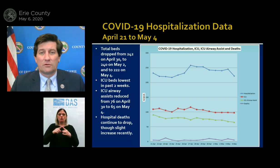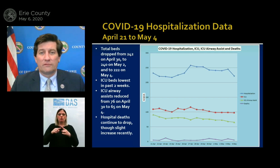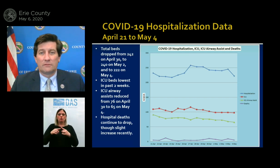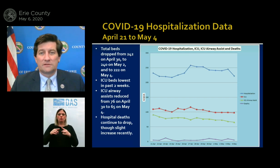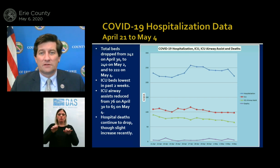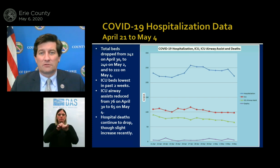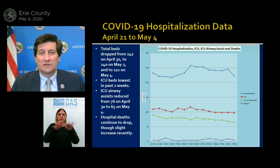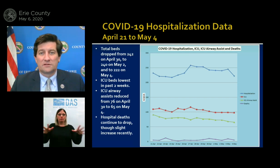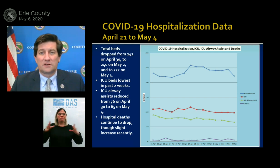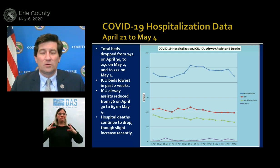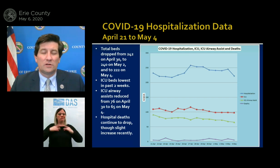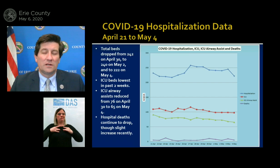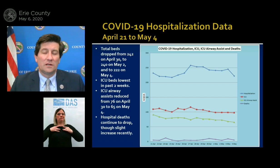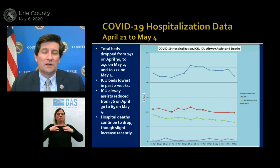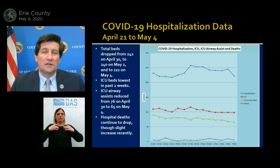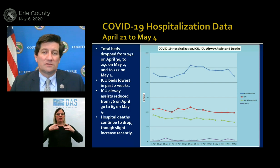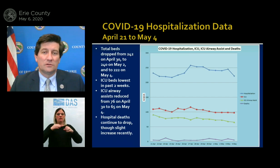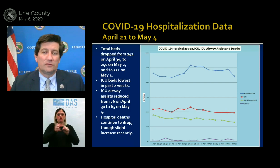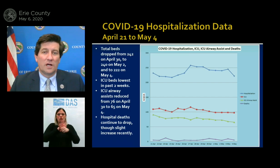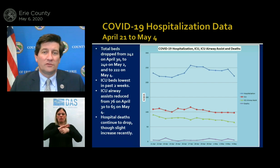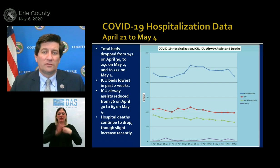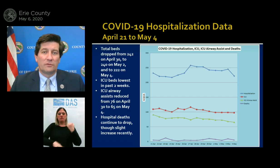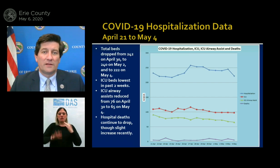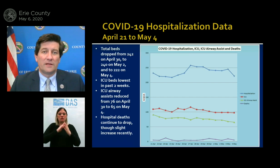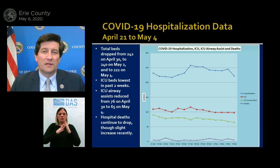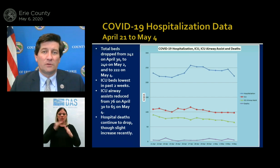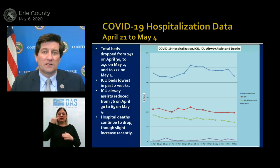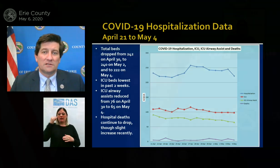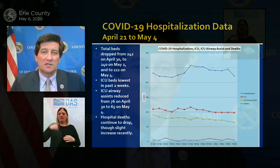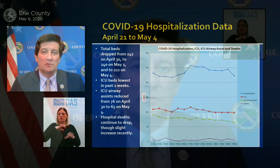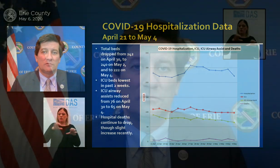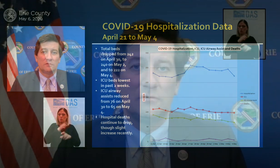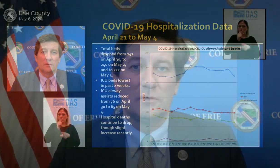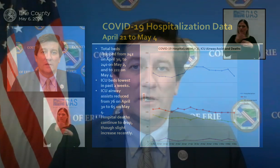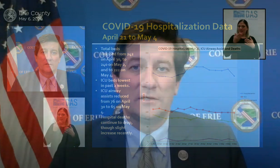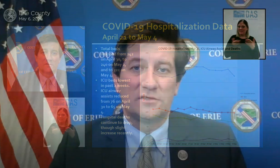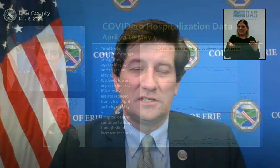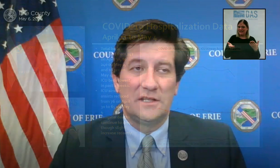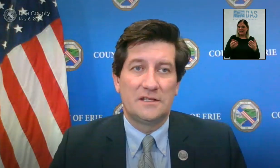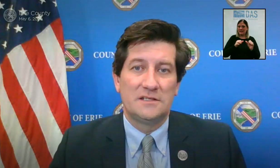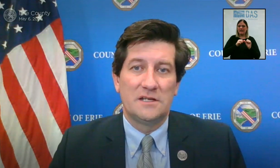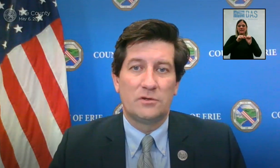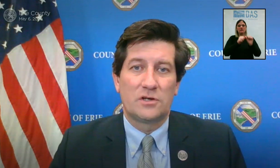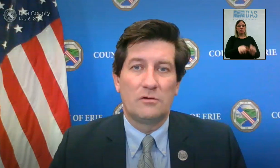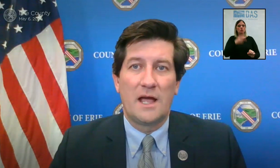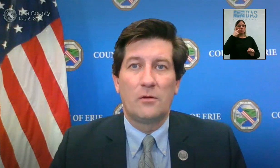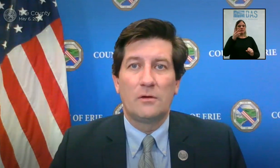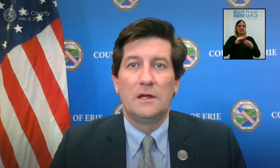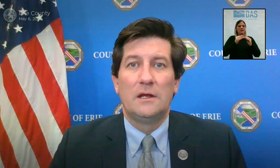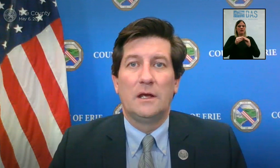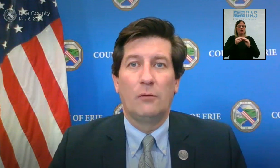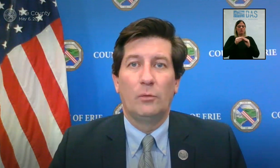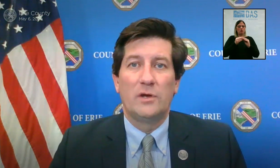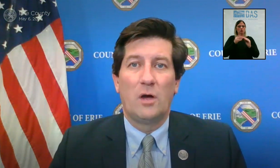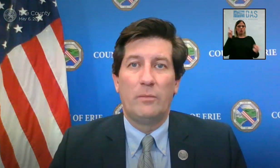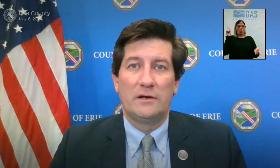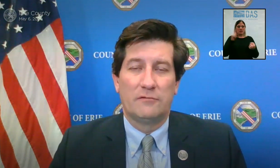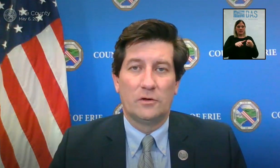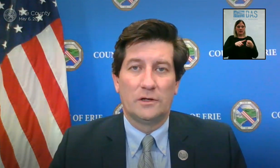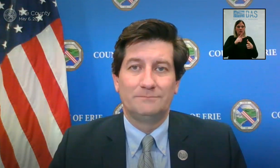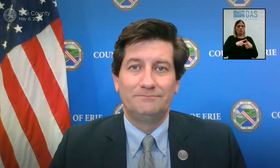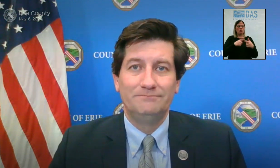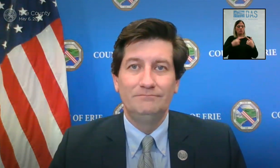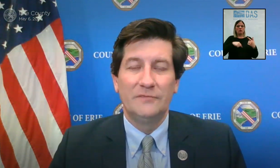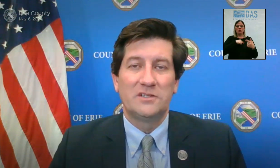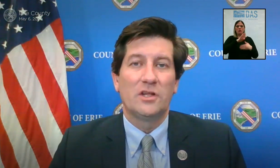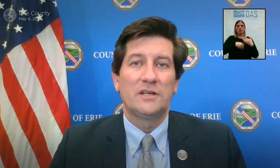of the coronavirus across the community. So if we all do the right thing and we continue to see that these numbers go down, we'll be all better